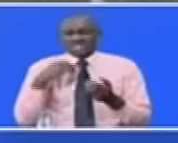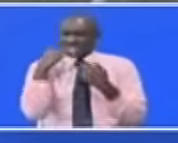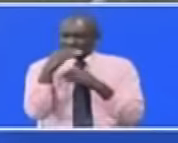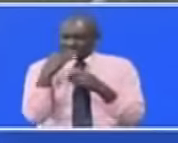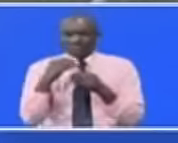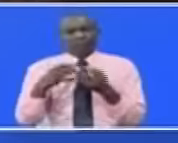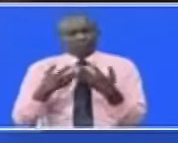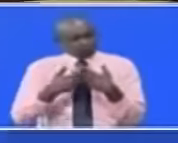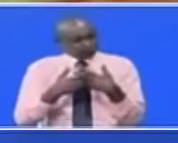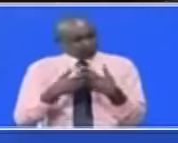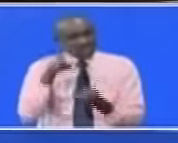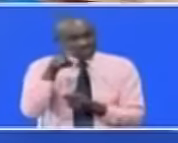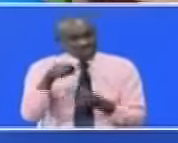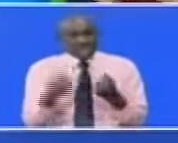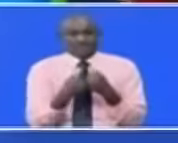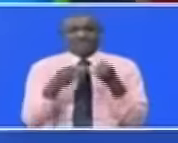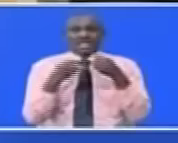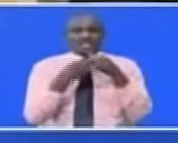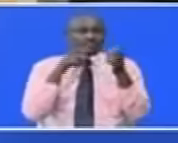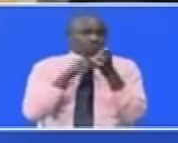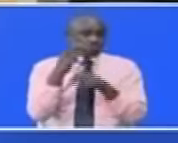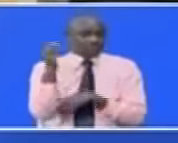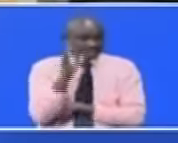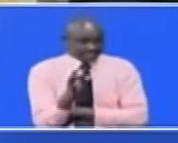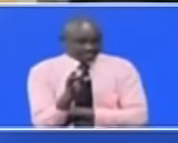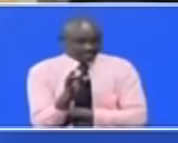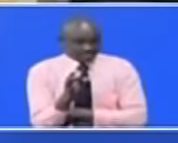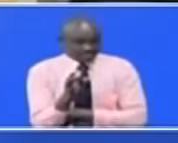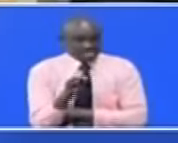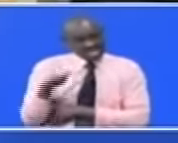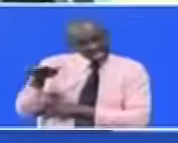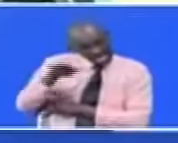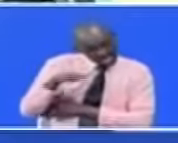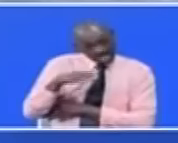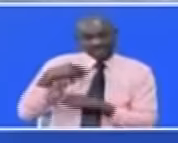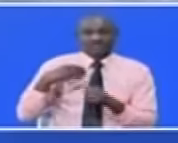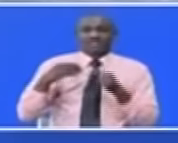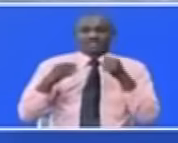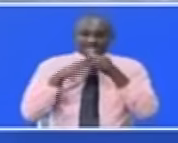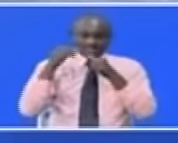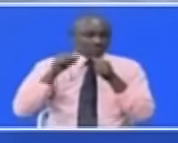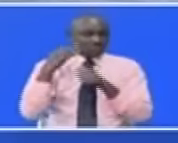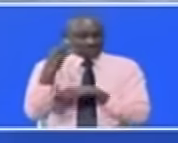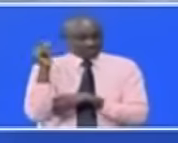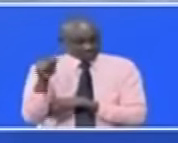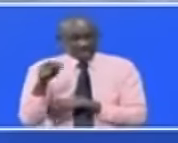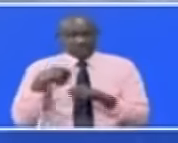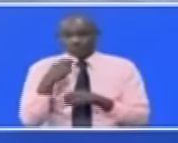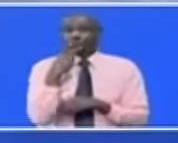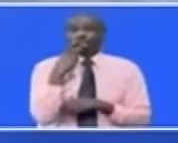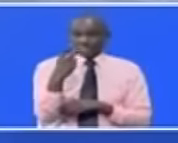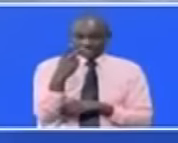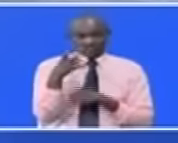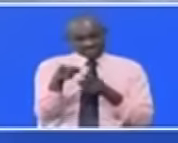by 2.8%. Commercial bank credit to the manufacturing sector grew by 19.3% from 235.1